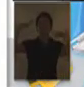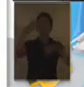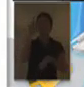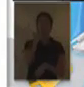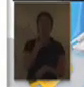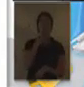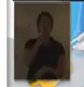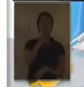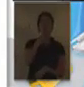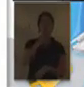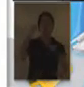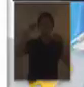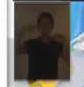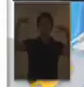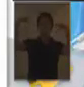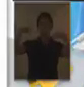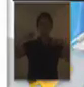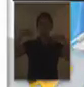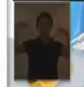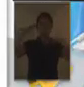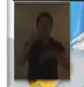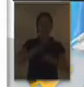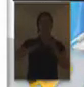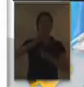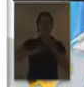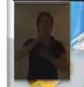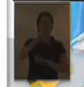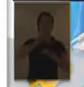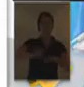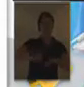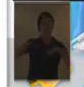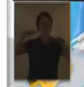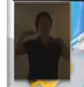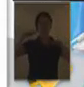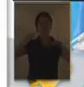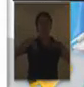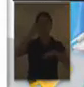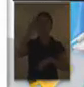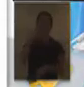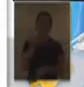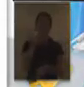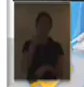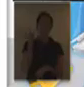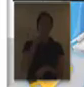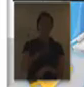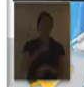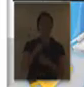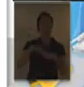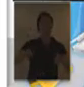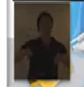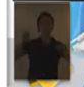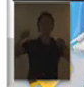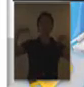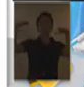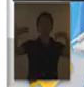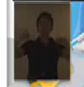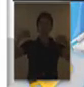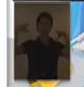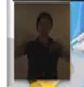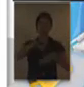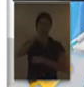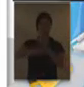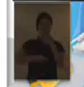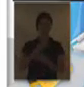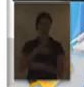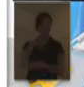lights, flashing red lights if there's a fire, or if it's another problem, it could be blue flashing lights. So we can do lots of